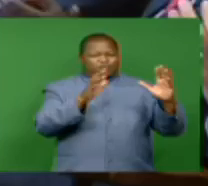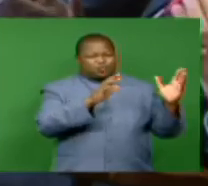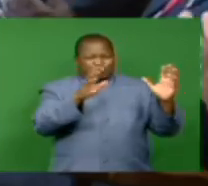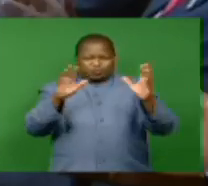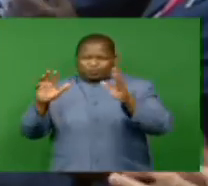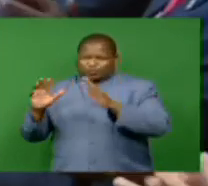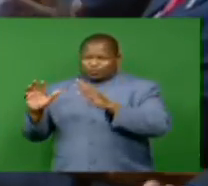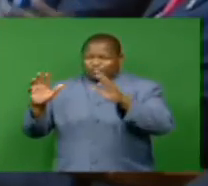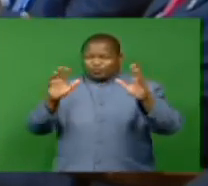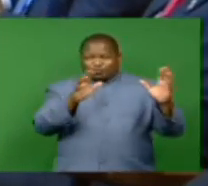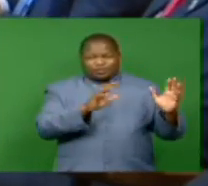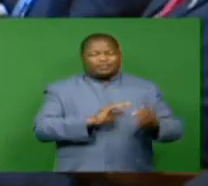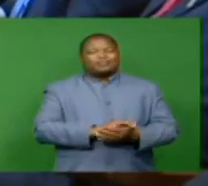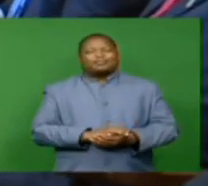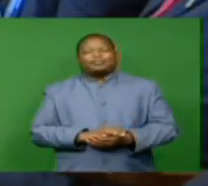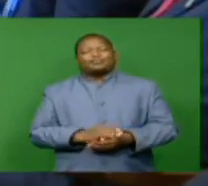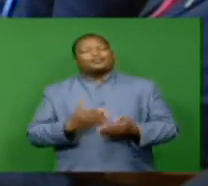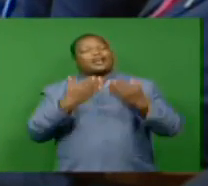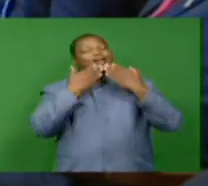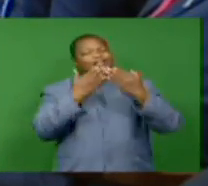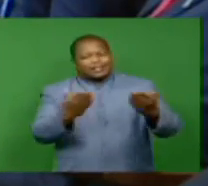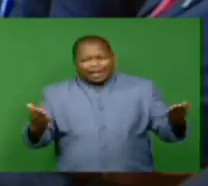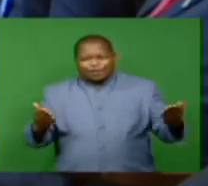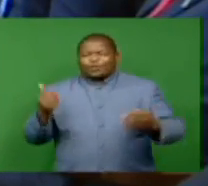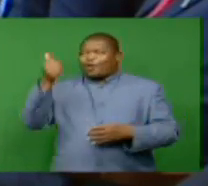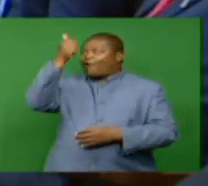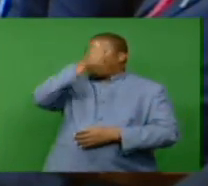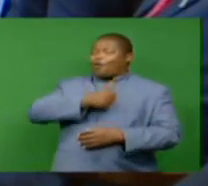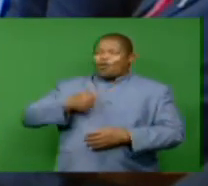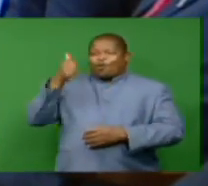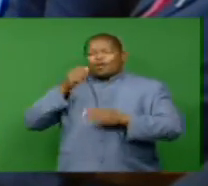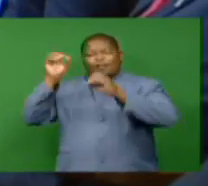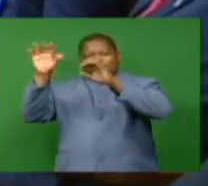I thank you. May Almighty God bless us all.